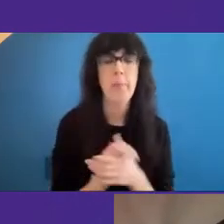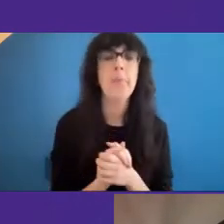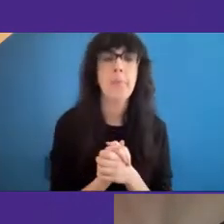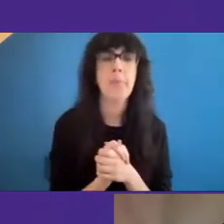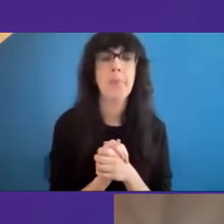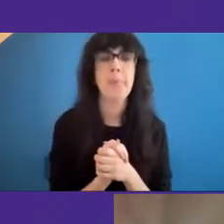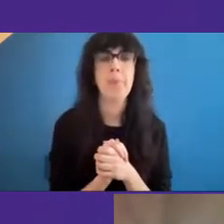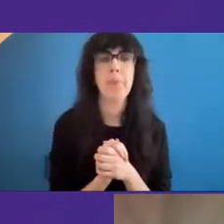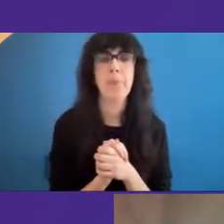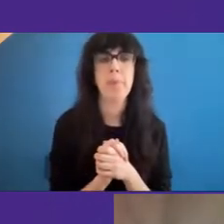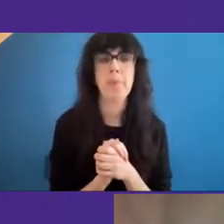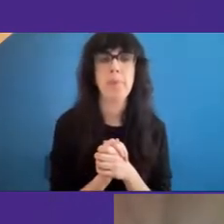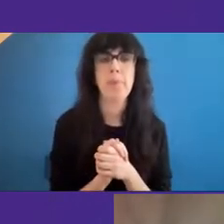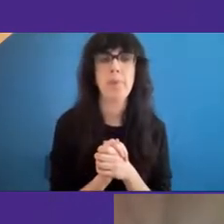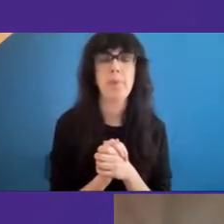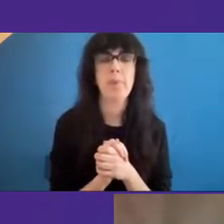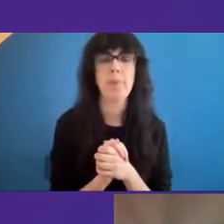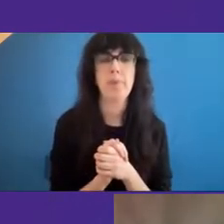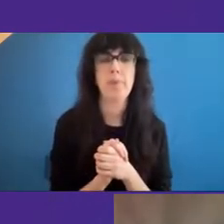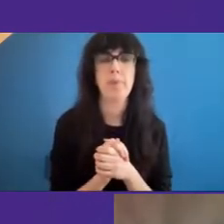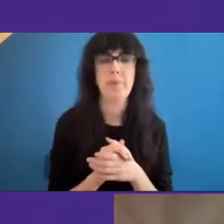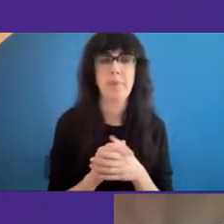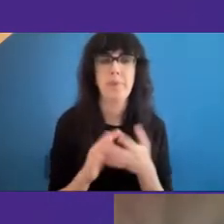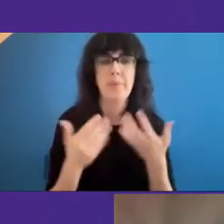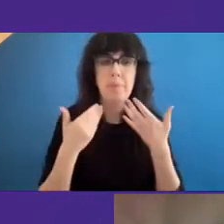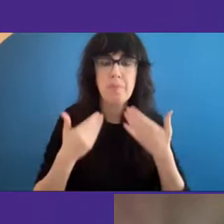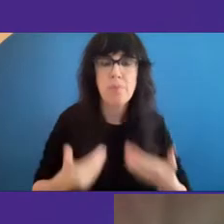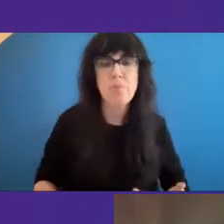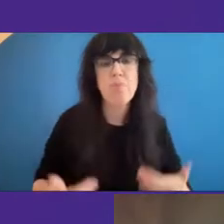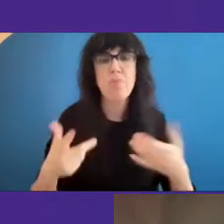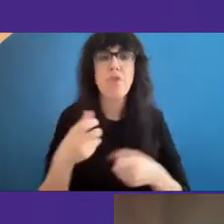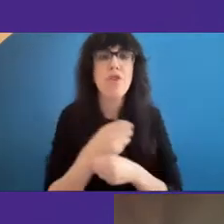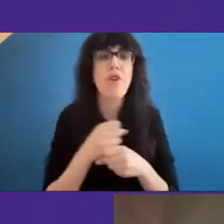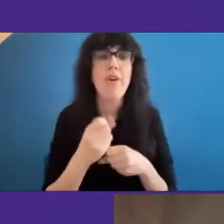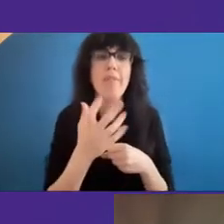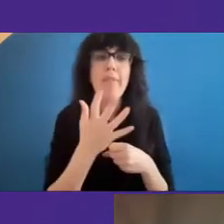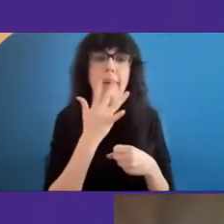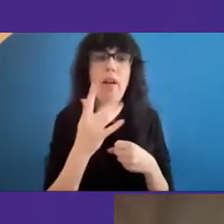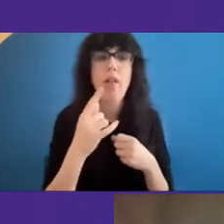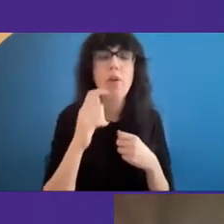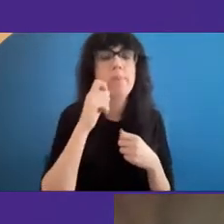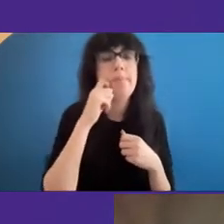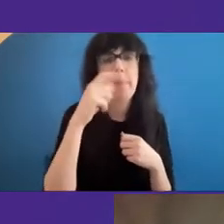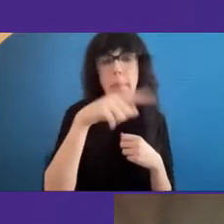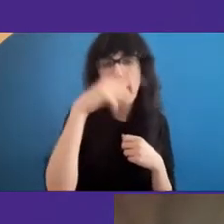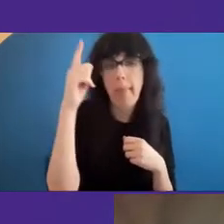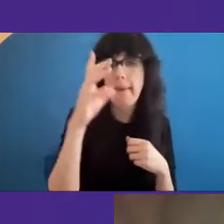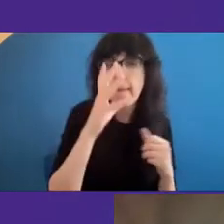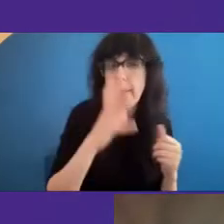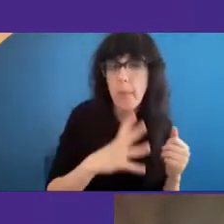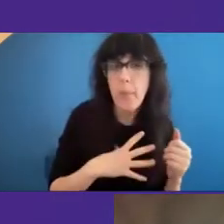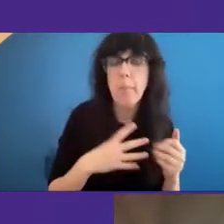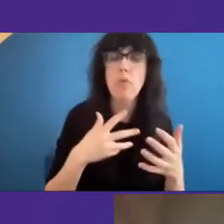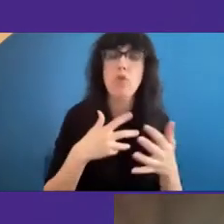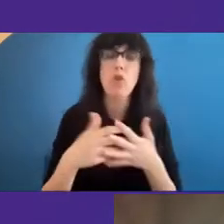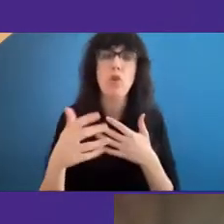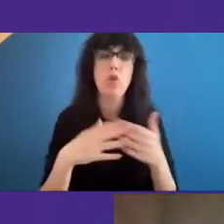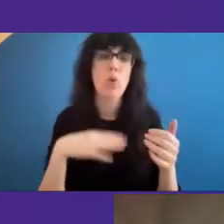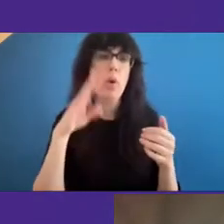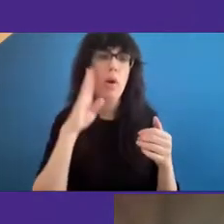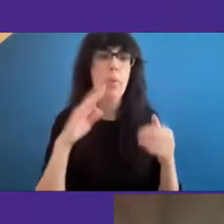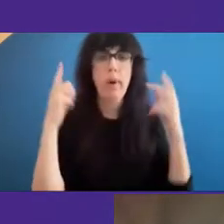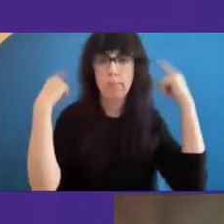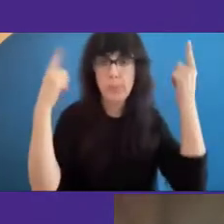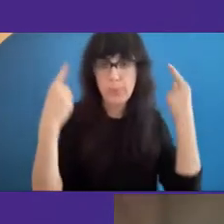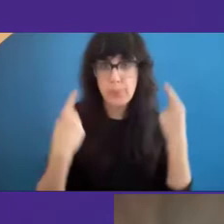I am a coffee-colored skinned Black woman with gray-brown curly hair. I am